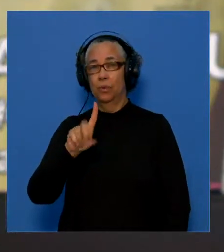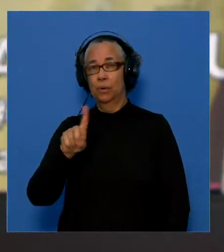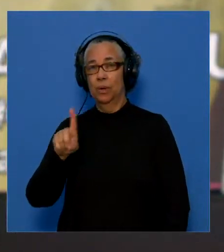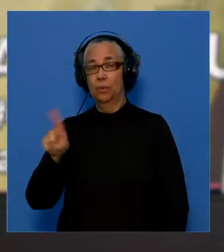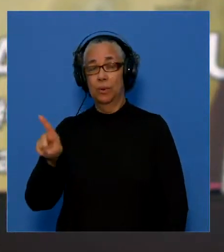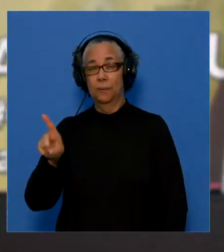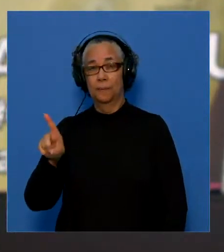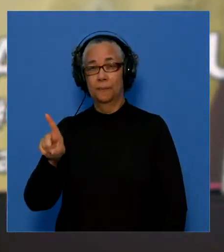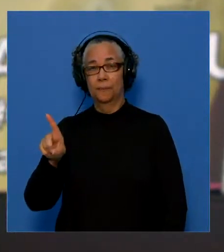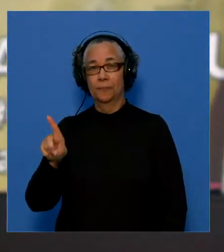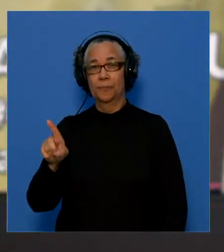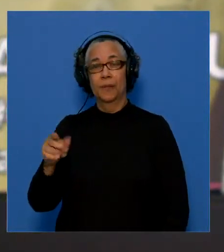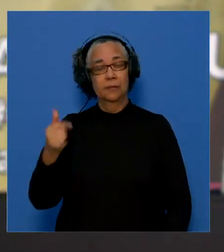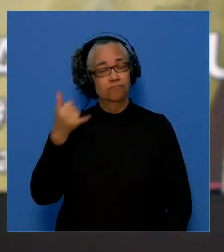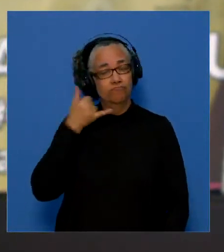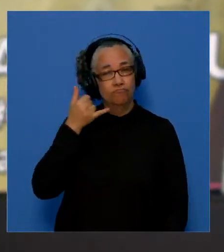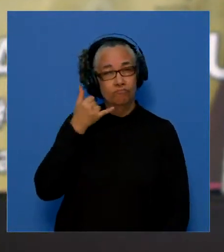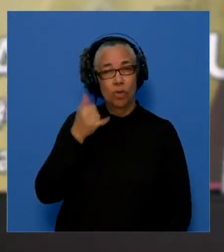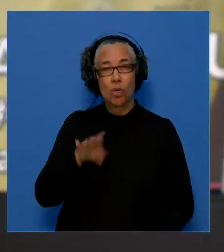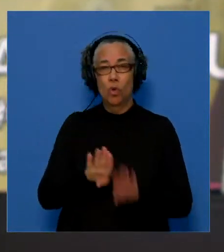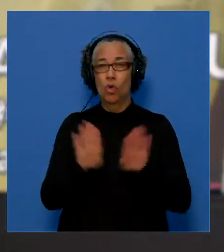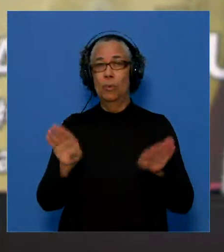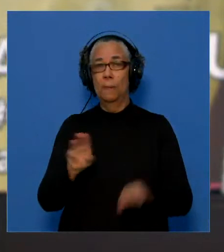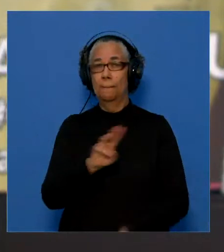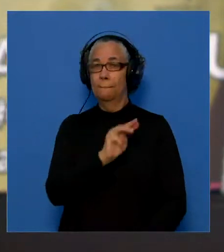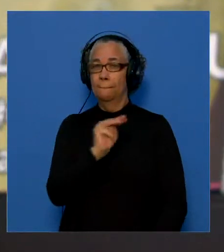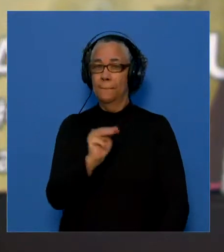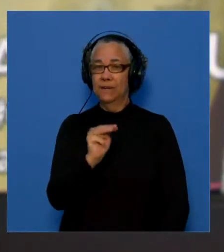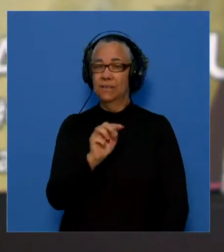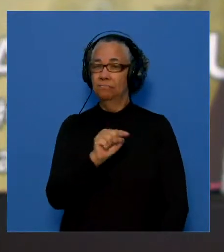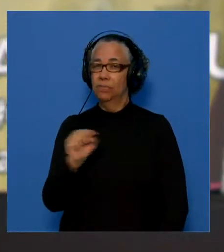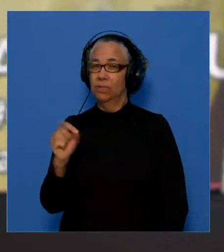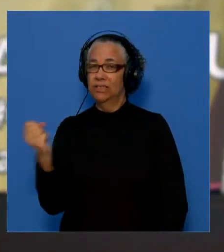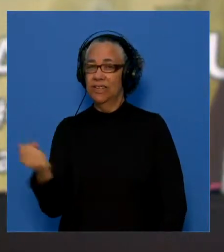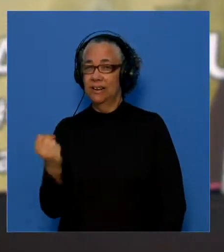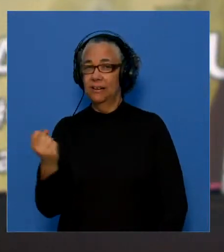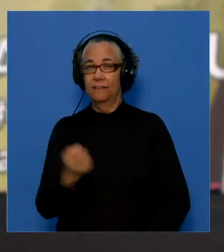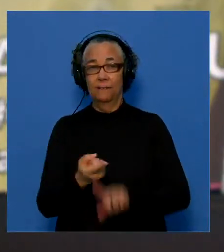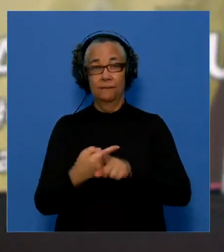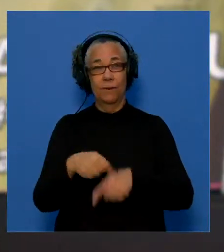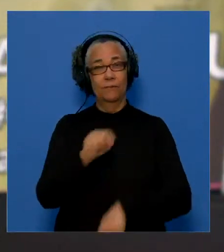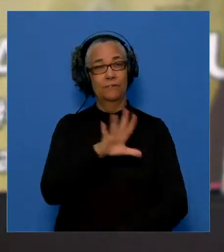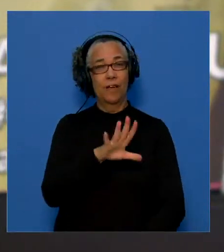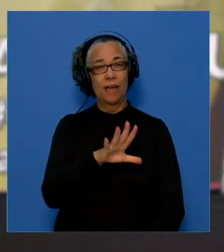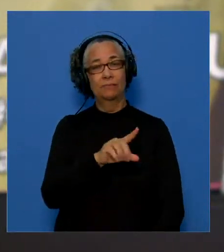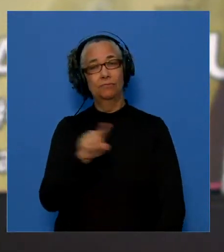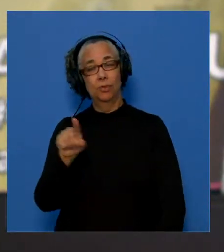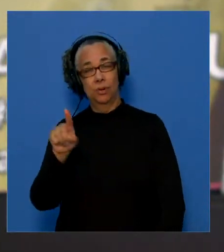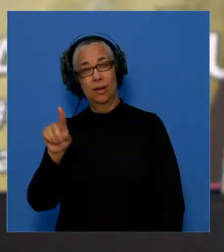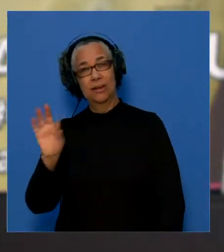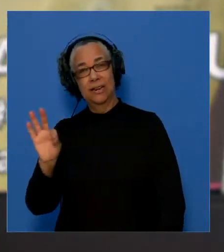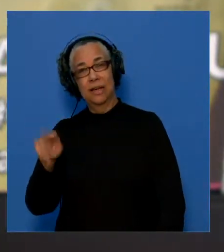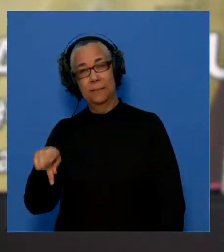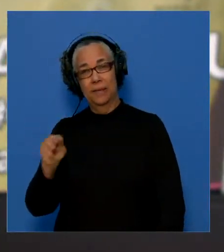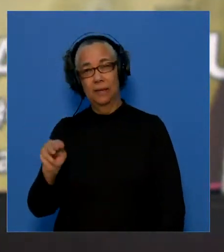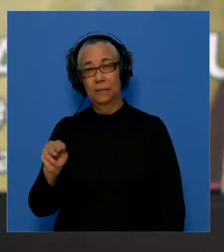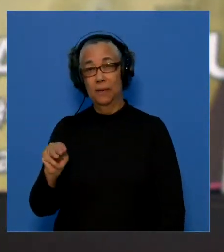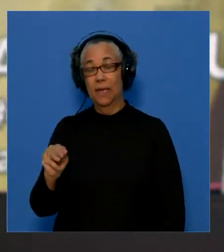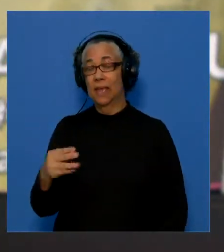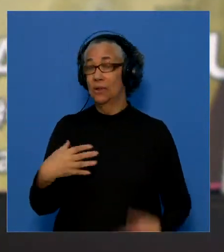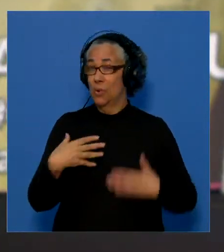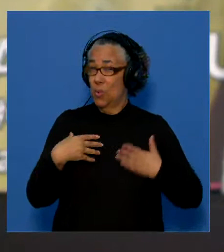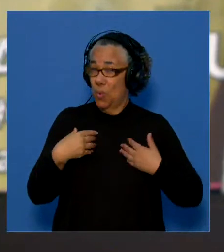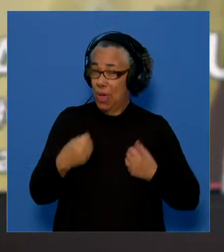543-1111, and this line is open Monday to Saturday from 5 to 9 p.m. And the Wellness Hotline is for those who are